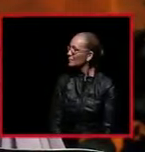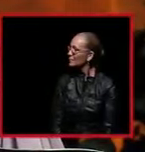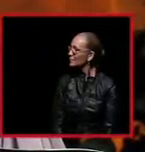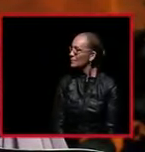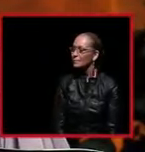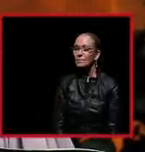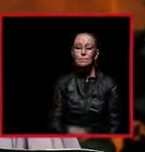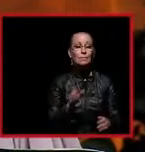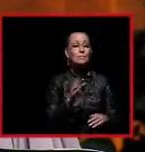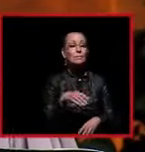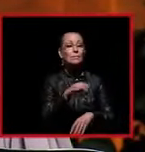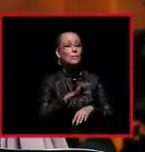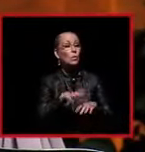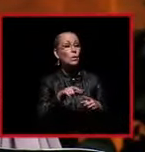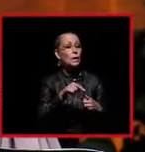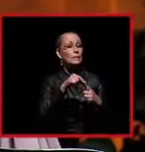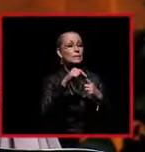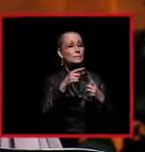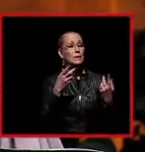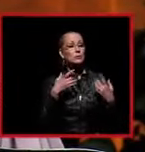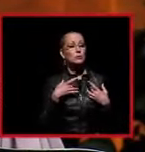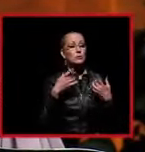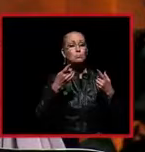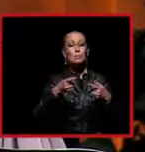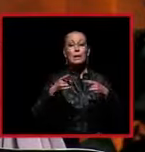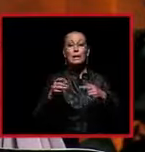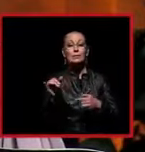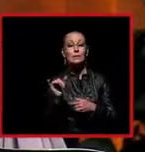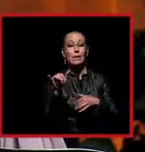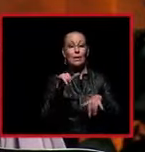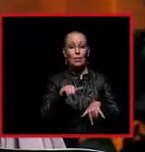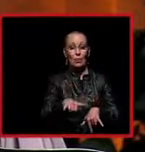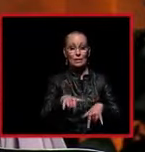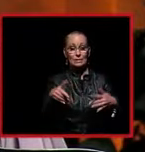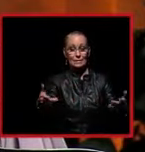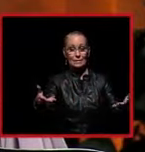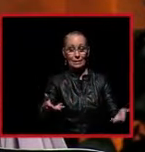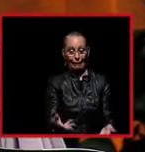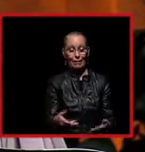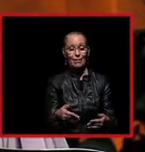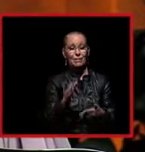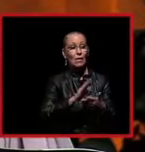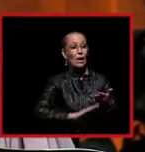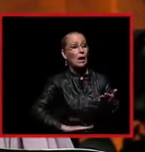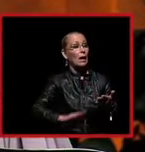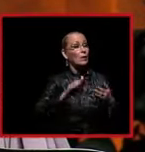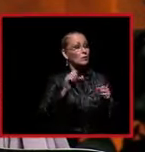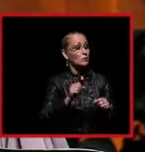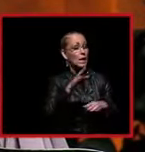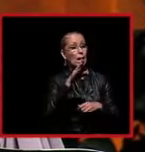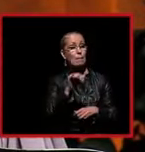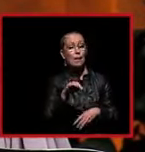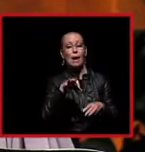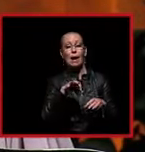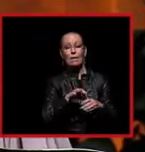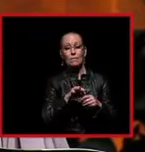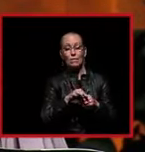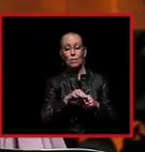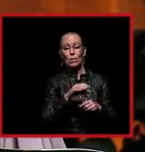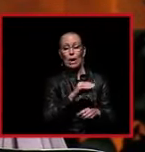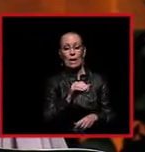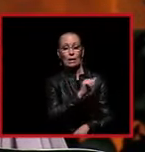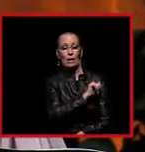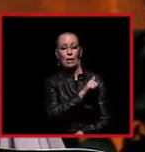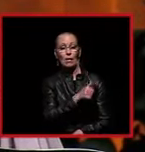On special occasions such as this one, the college may, by vote and authority of its Board of